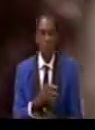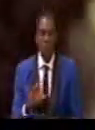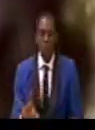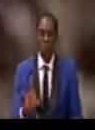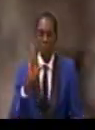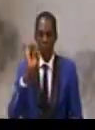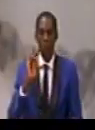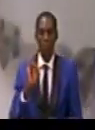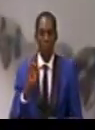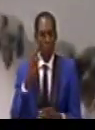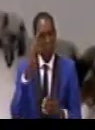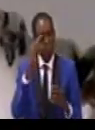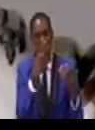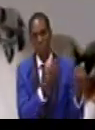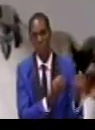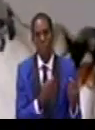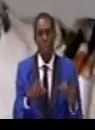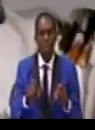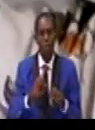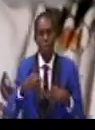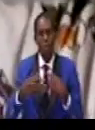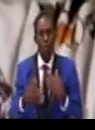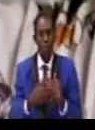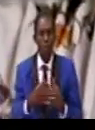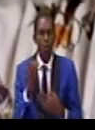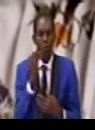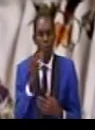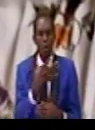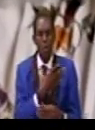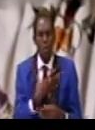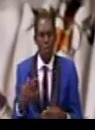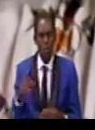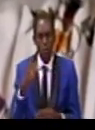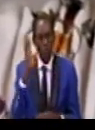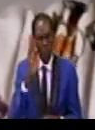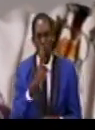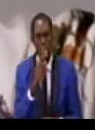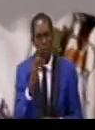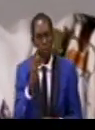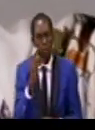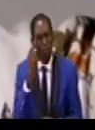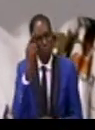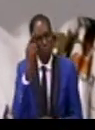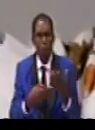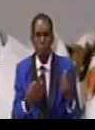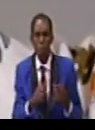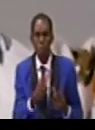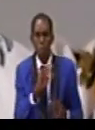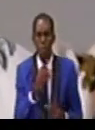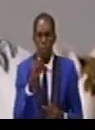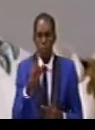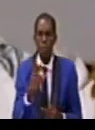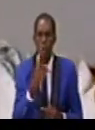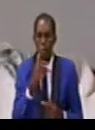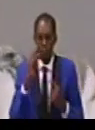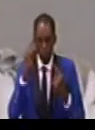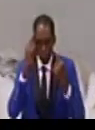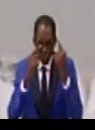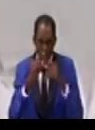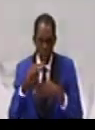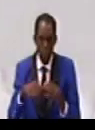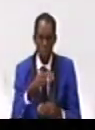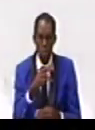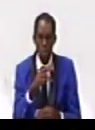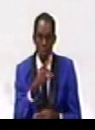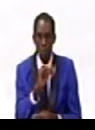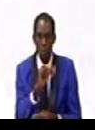back home, you'll be wondering what's happening to them now. You are concerned about them. It is that concern that actually makes